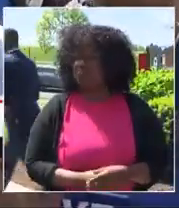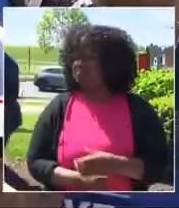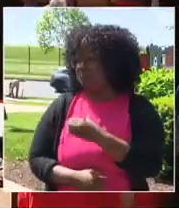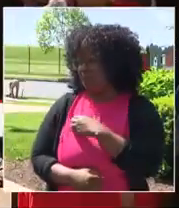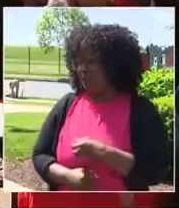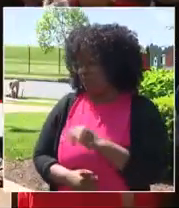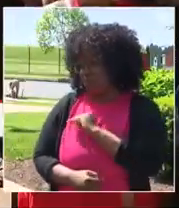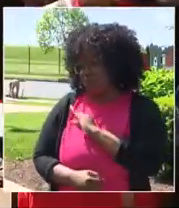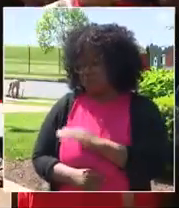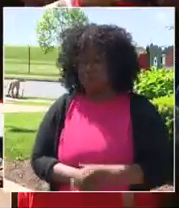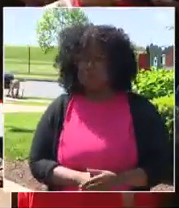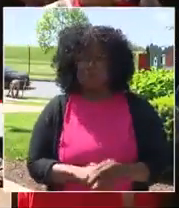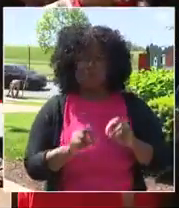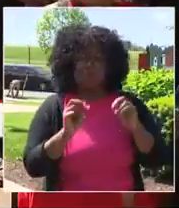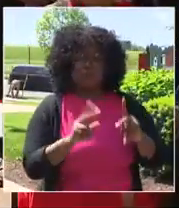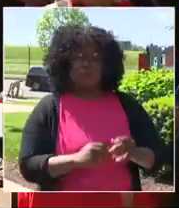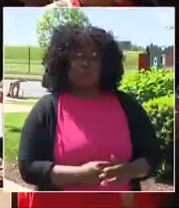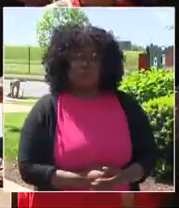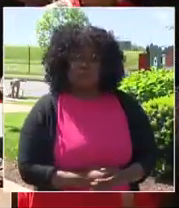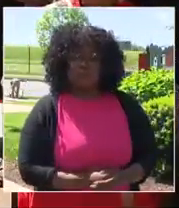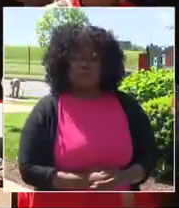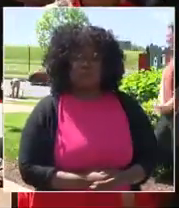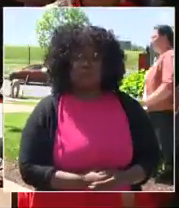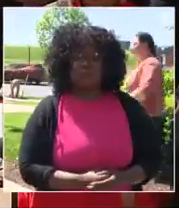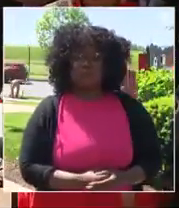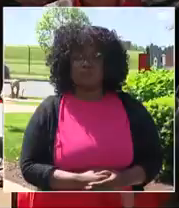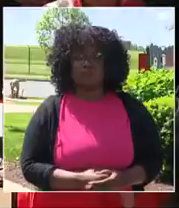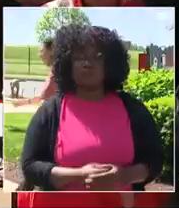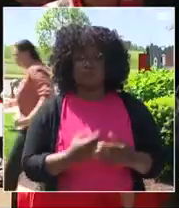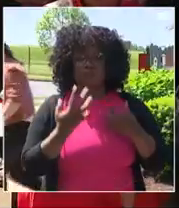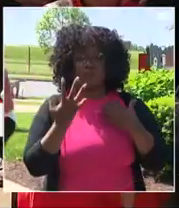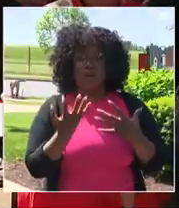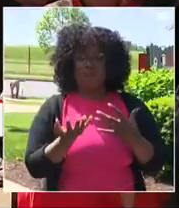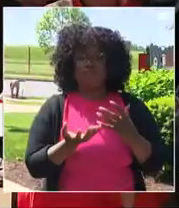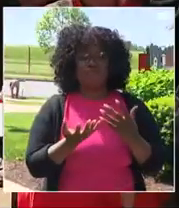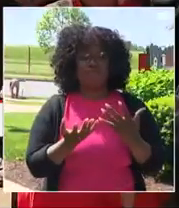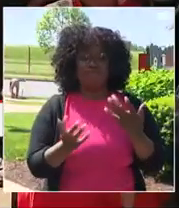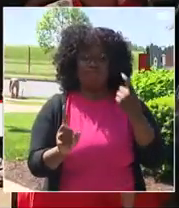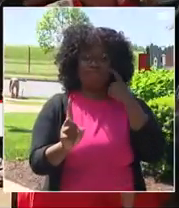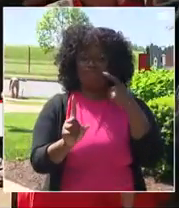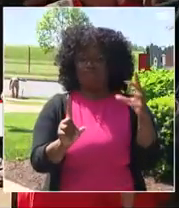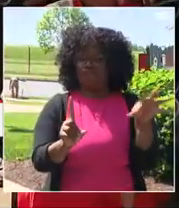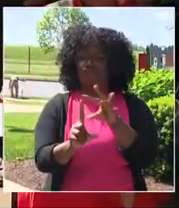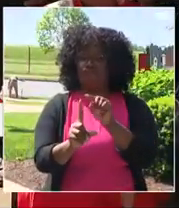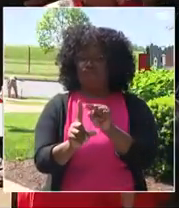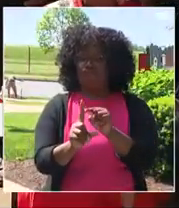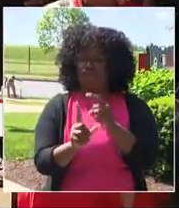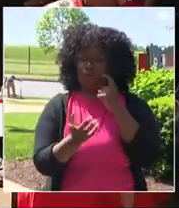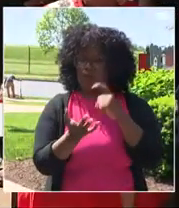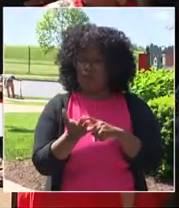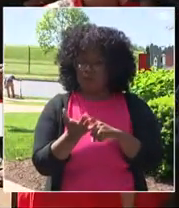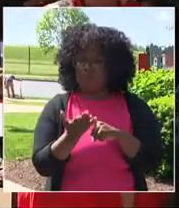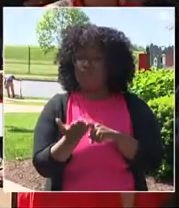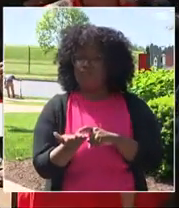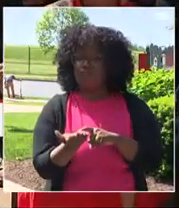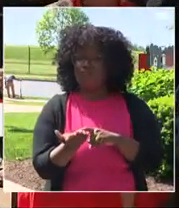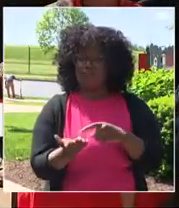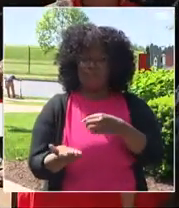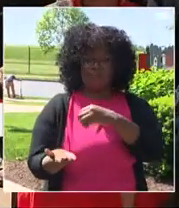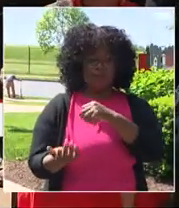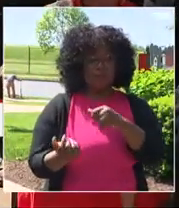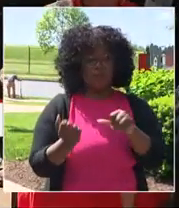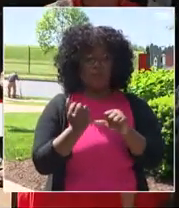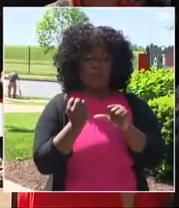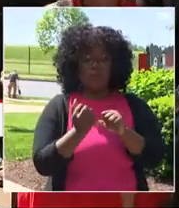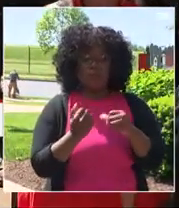Okay, I want to also acknowledge that we are joined by our Deputy Mayor for Health and Human